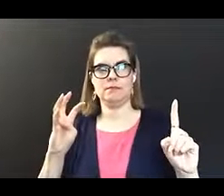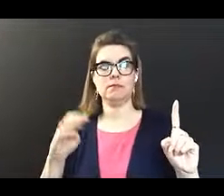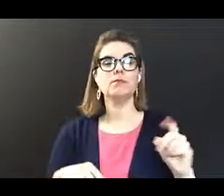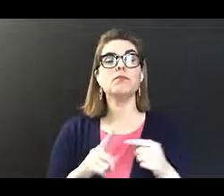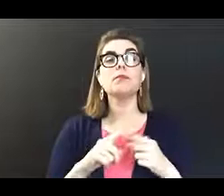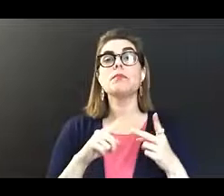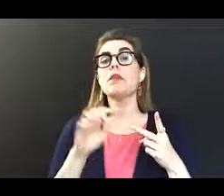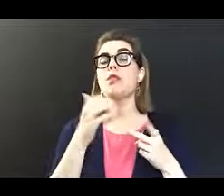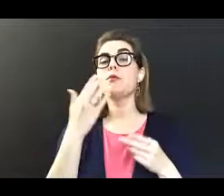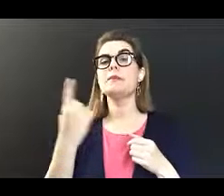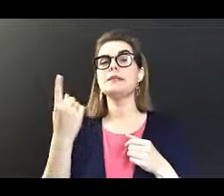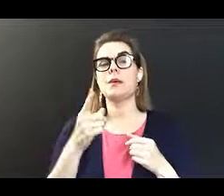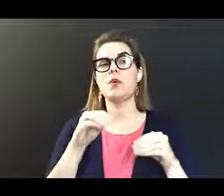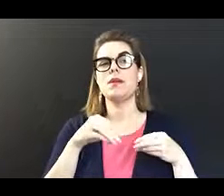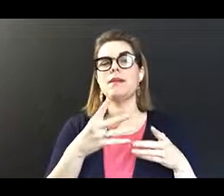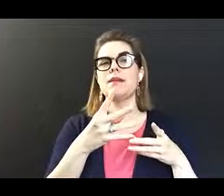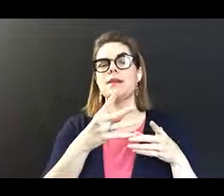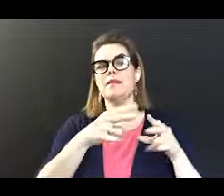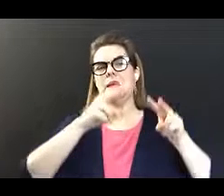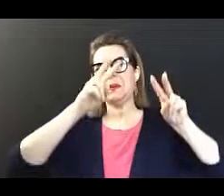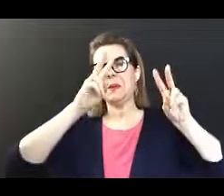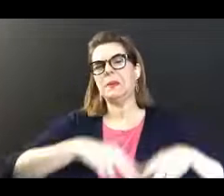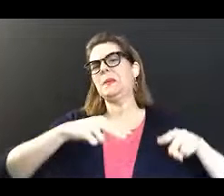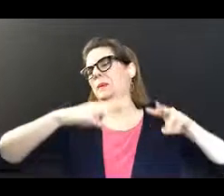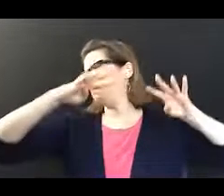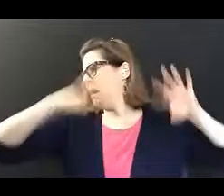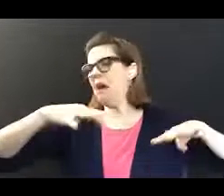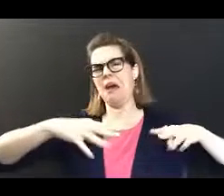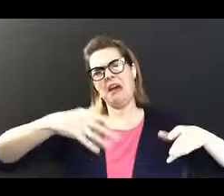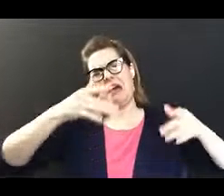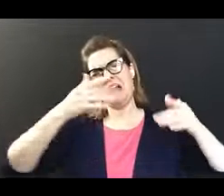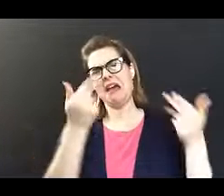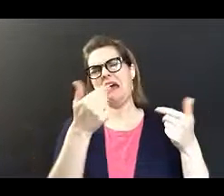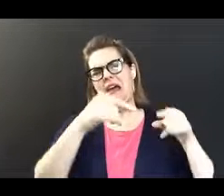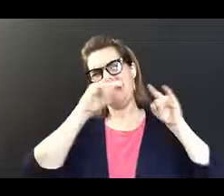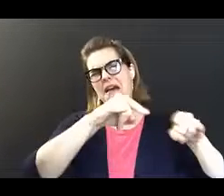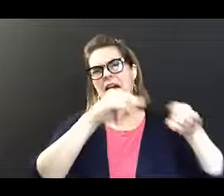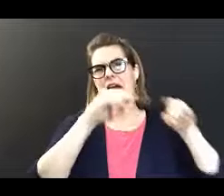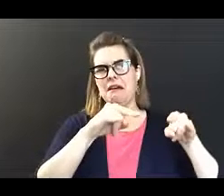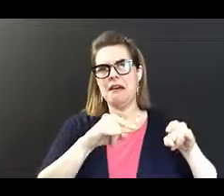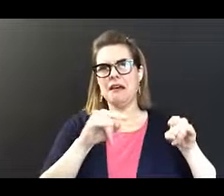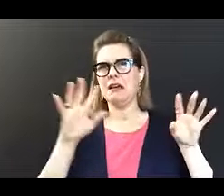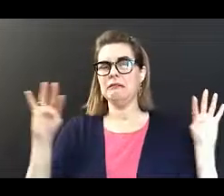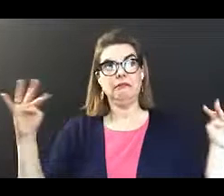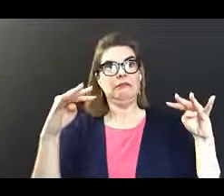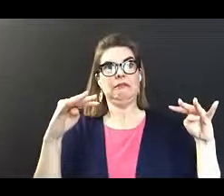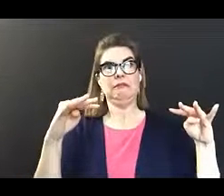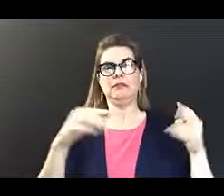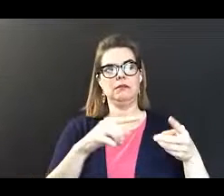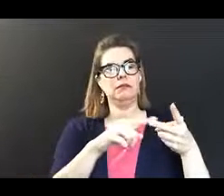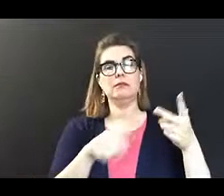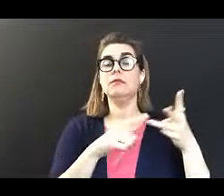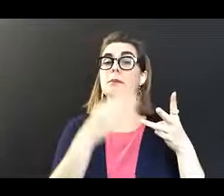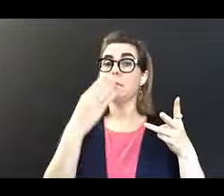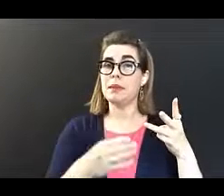where somebody says something cruel to another student in front of a group of people. Maybe it's a physical form of bullying